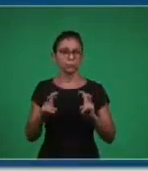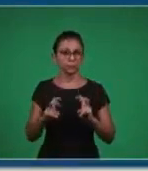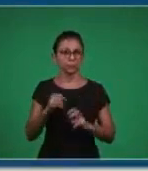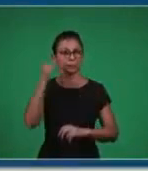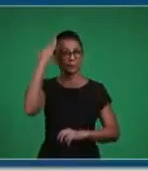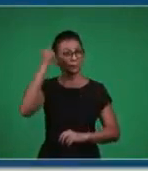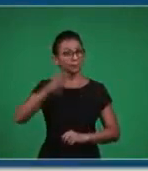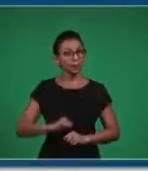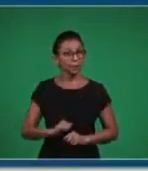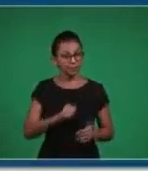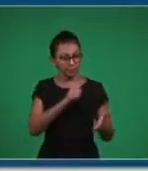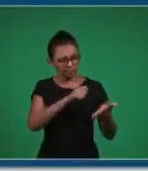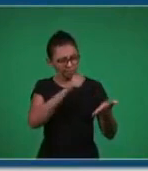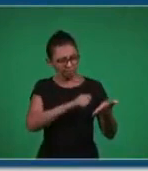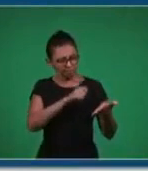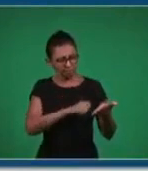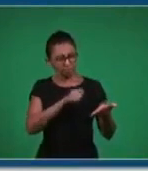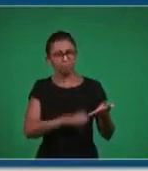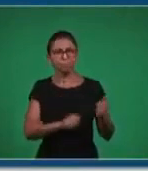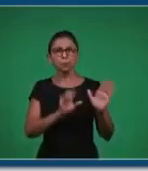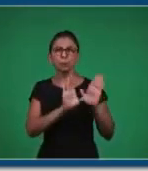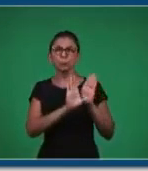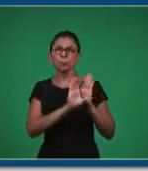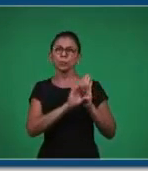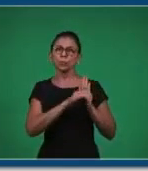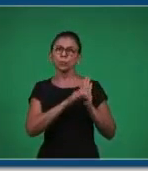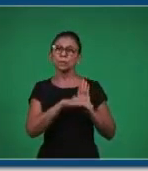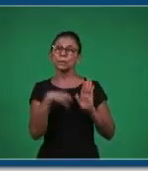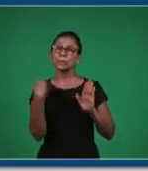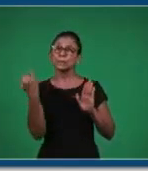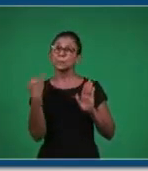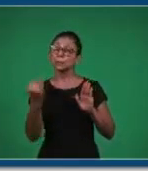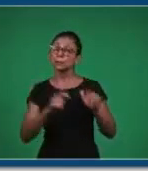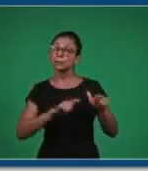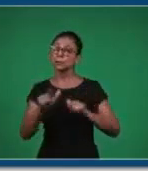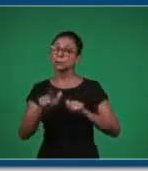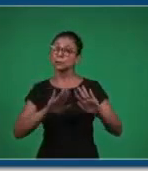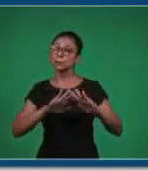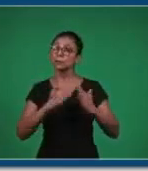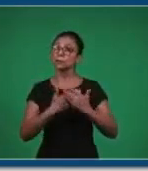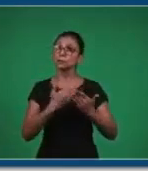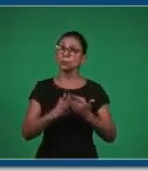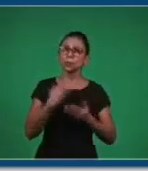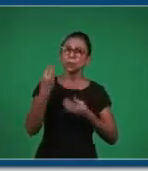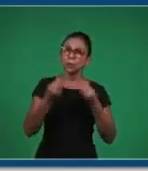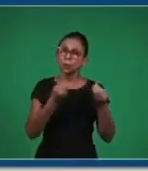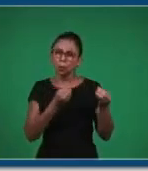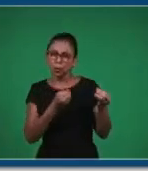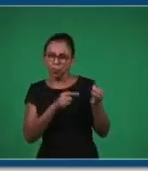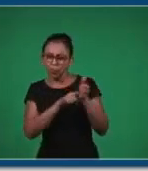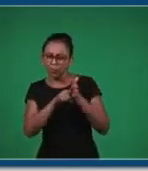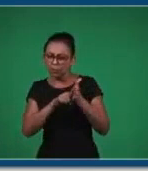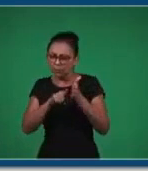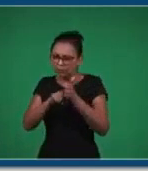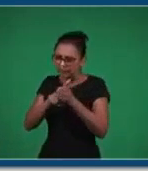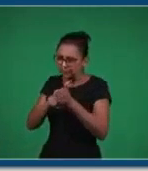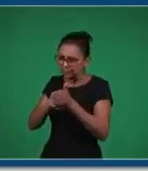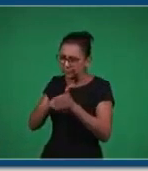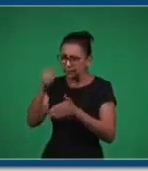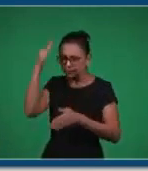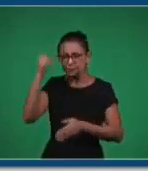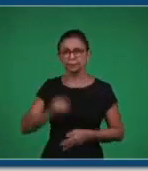exactly the topic that he's going to study and what are the most important concepts on that work? Where will he be able